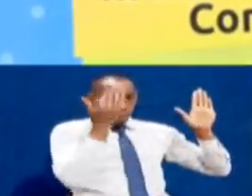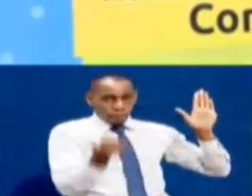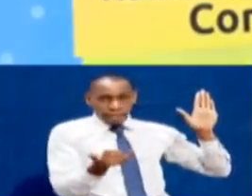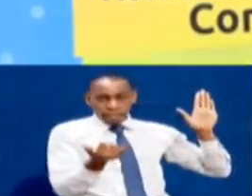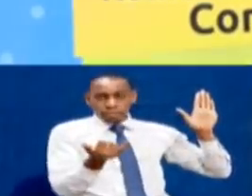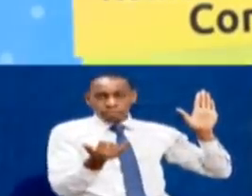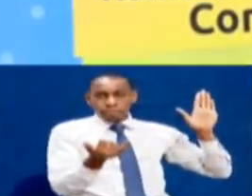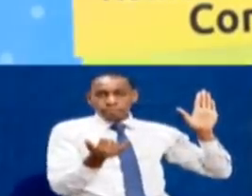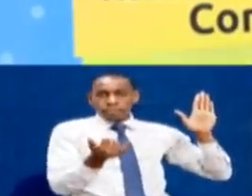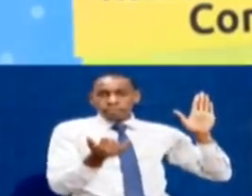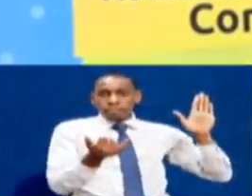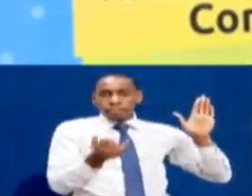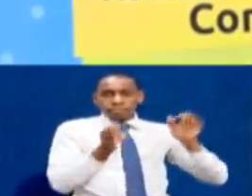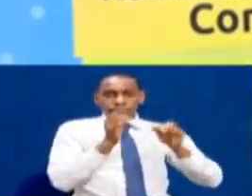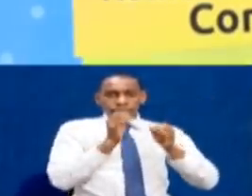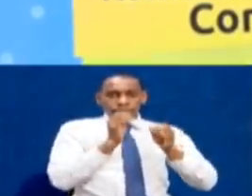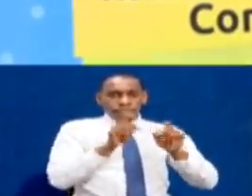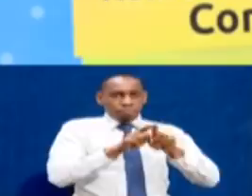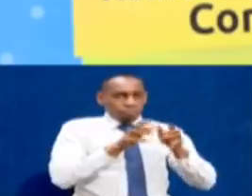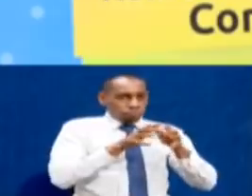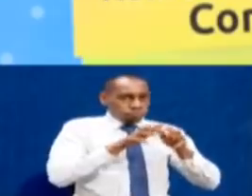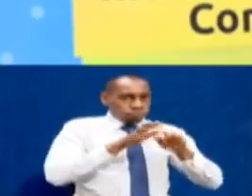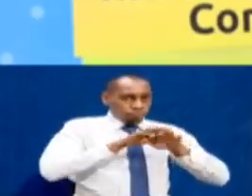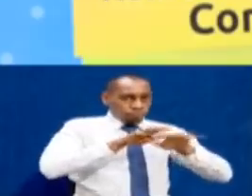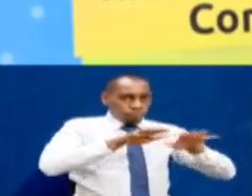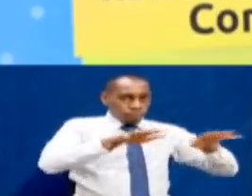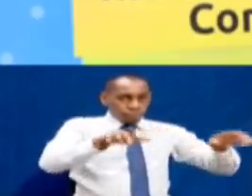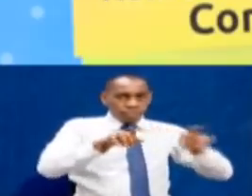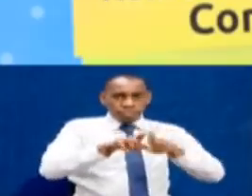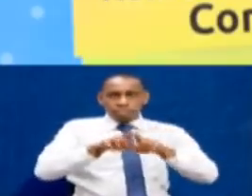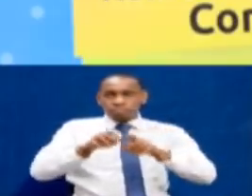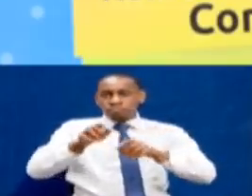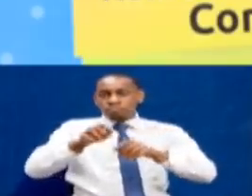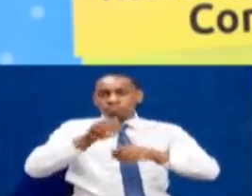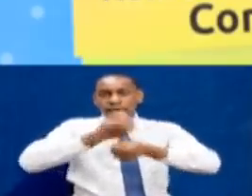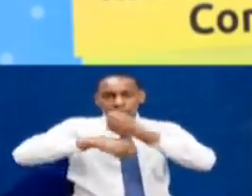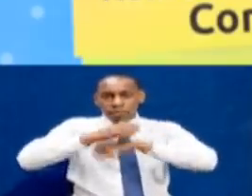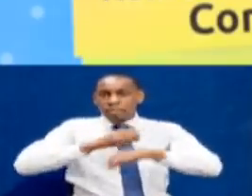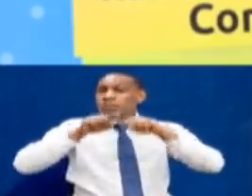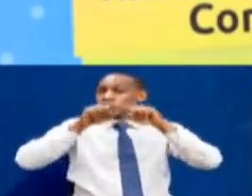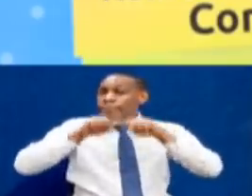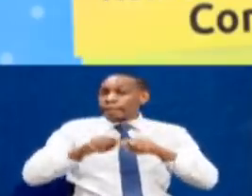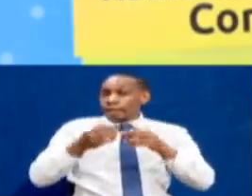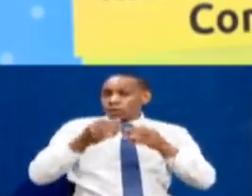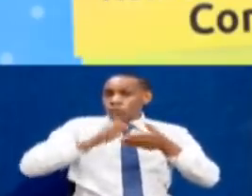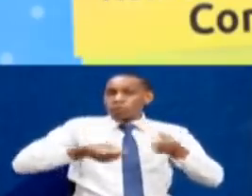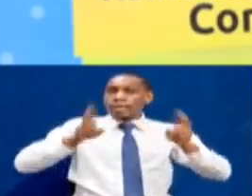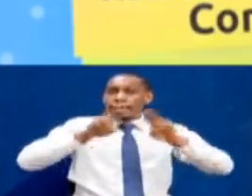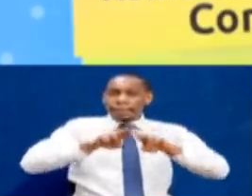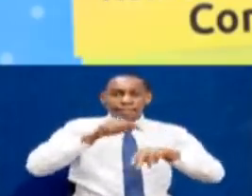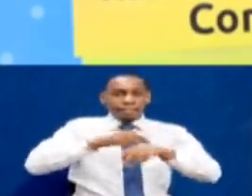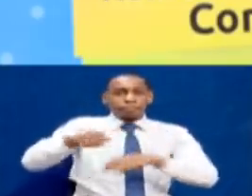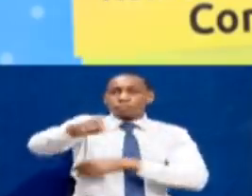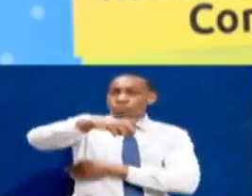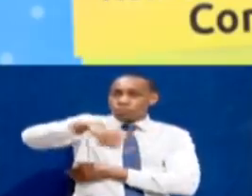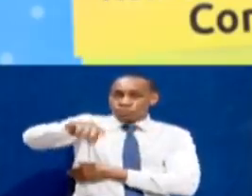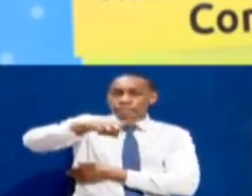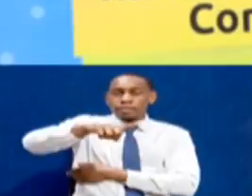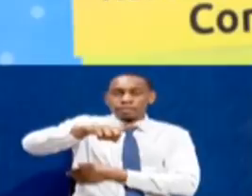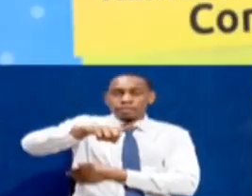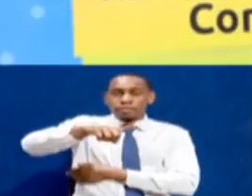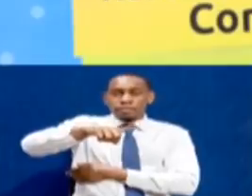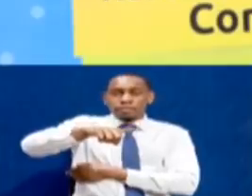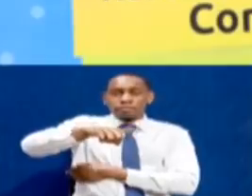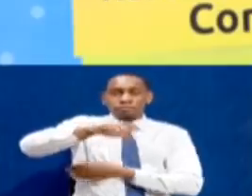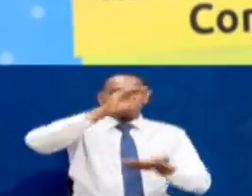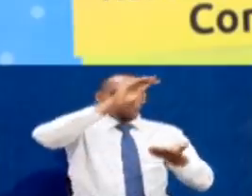the escalation or de-escalation of the measures purely depend on what happens when we loosen